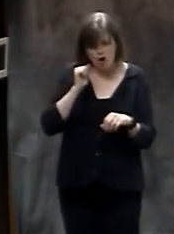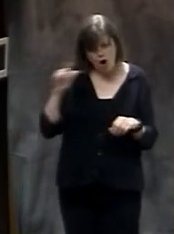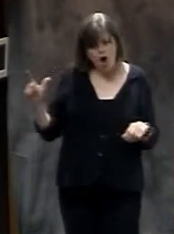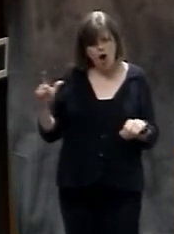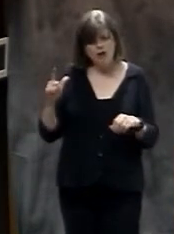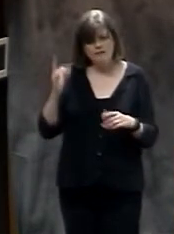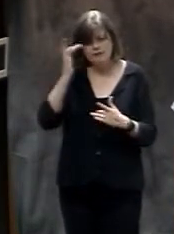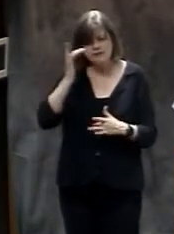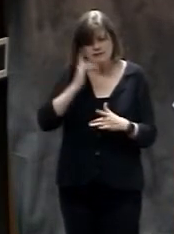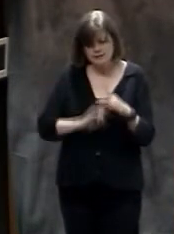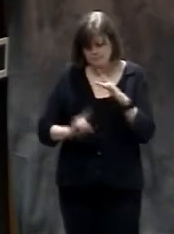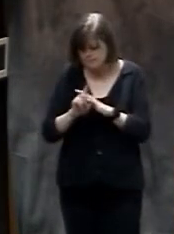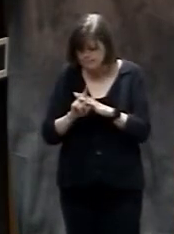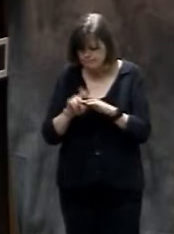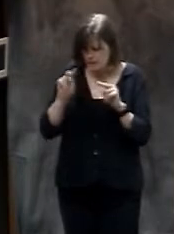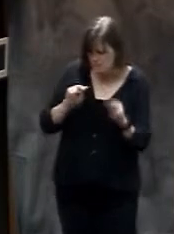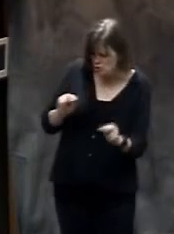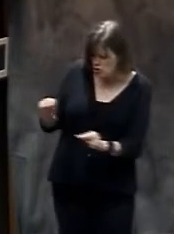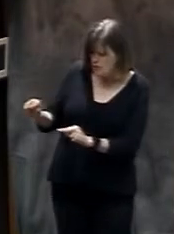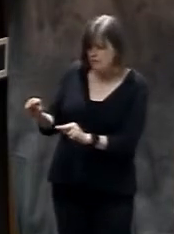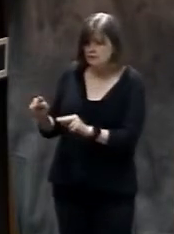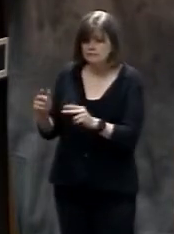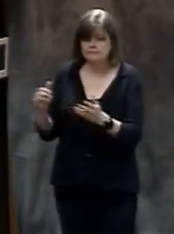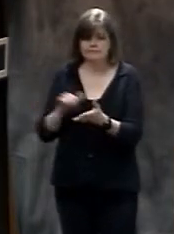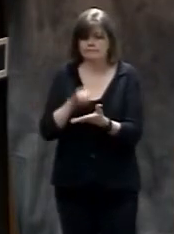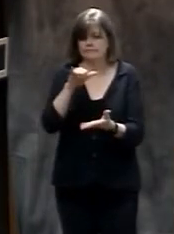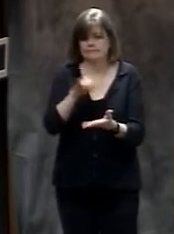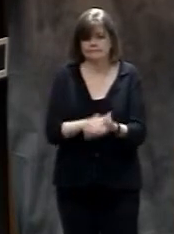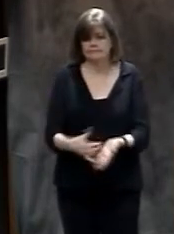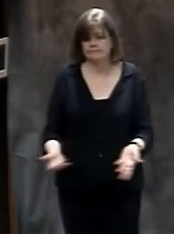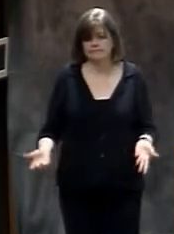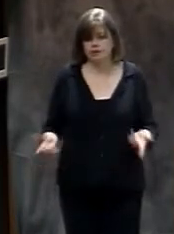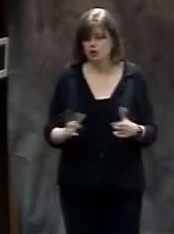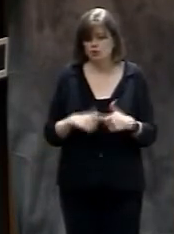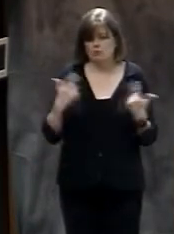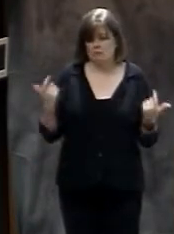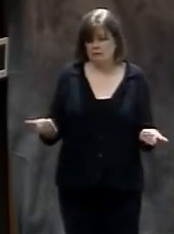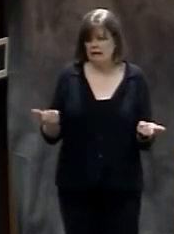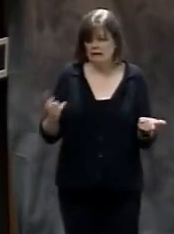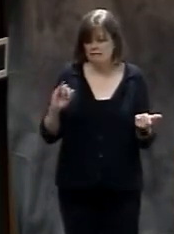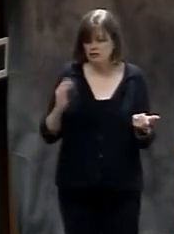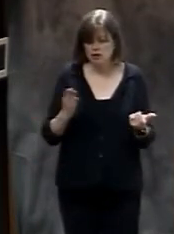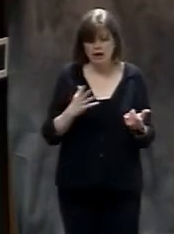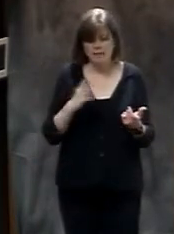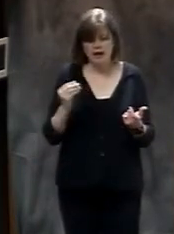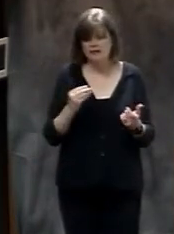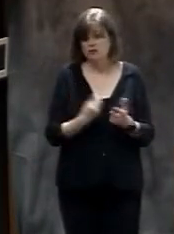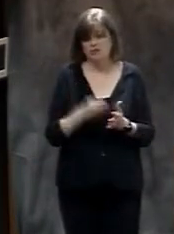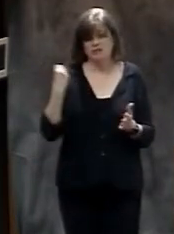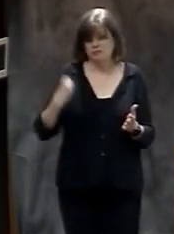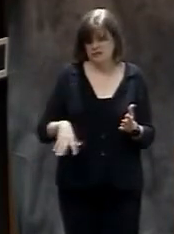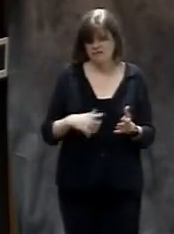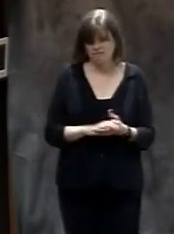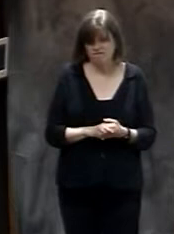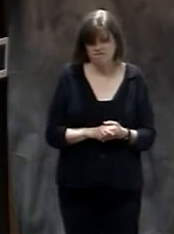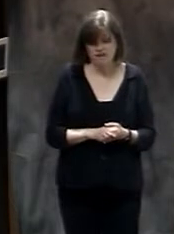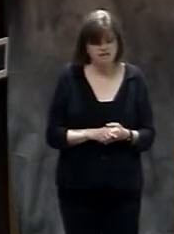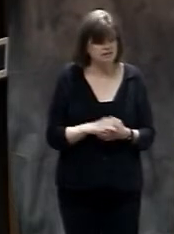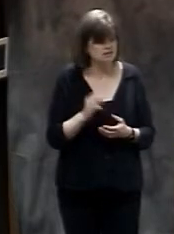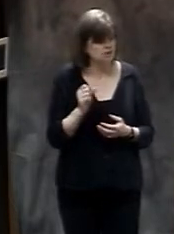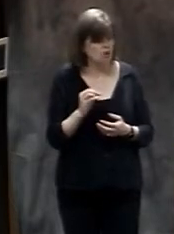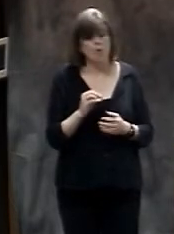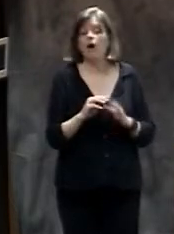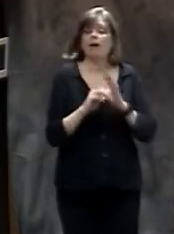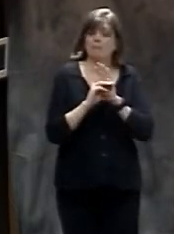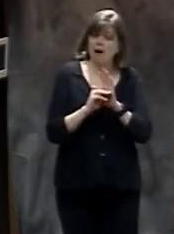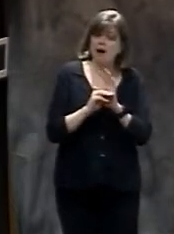that occur. But we can't do that. It's too big of a task, and it's too expensive to do. And so models are often